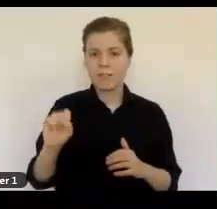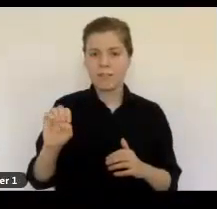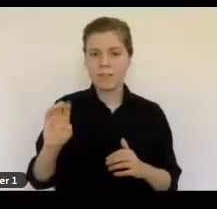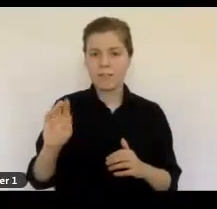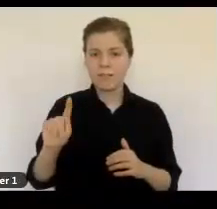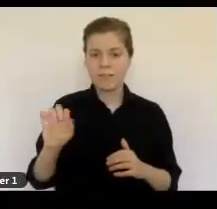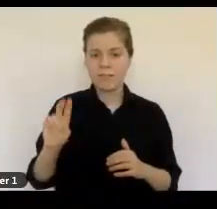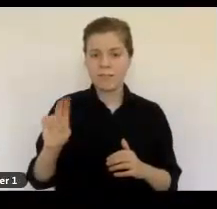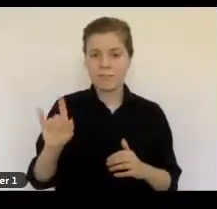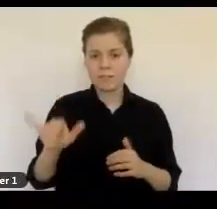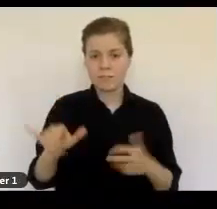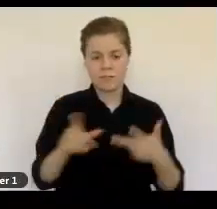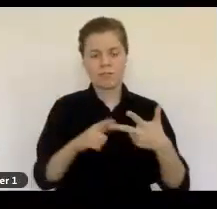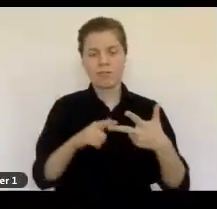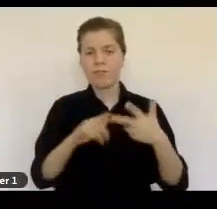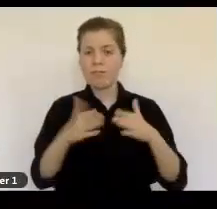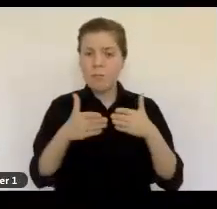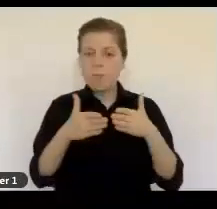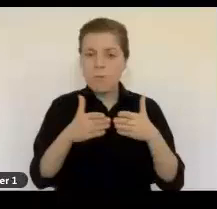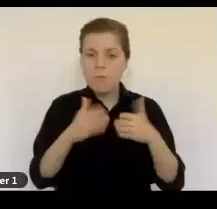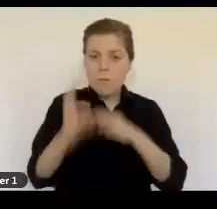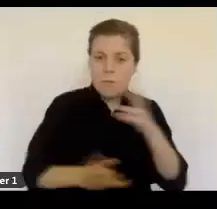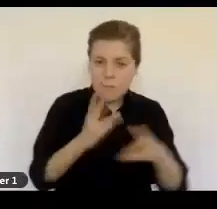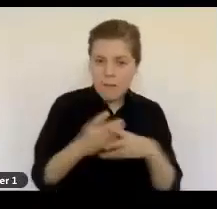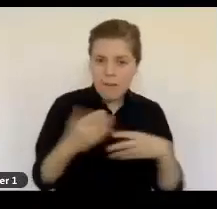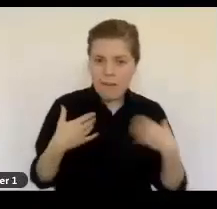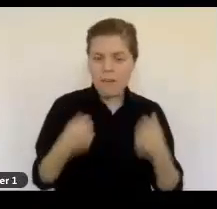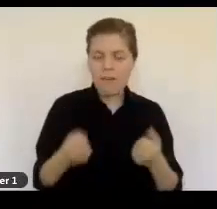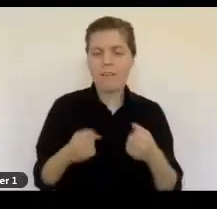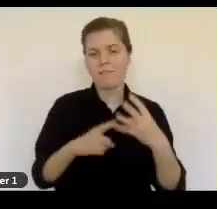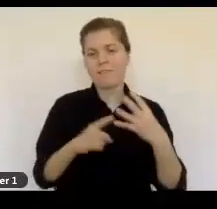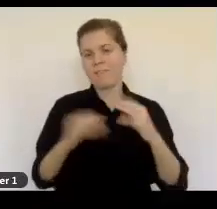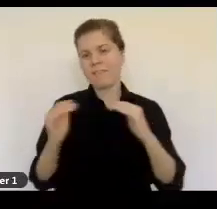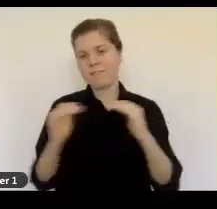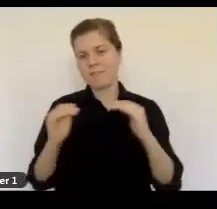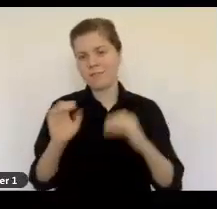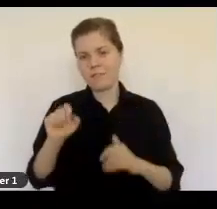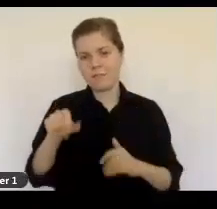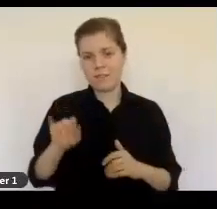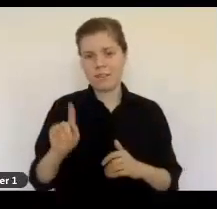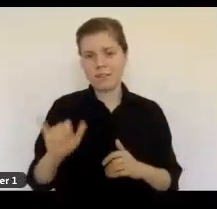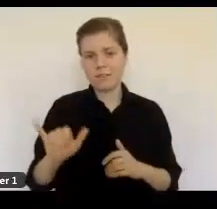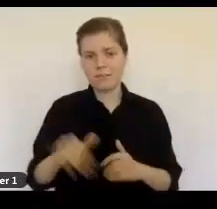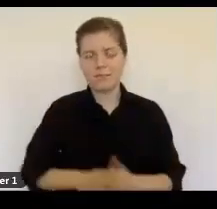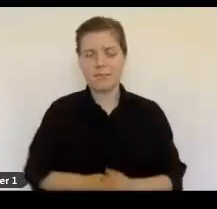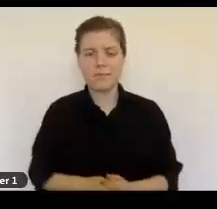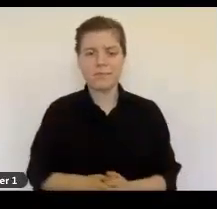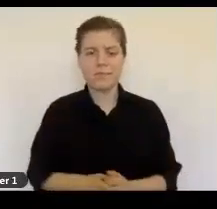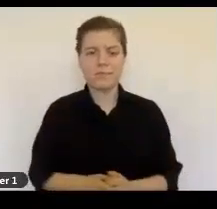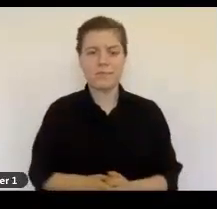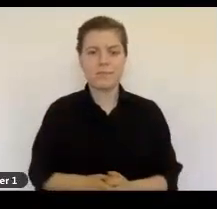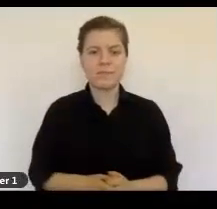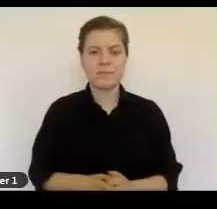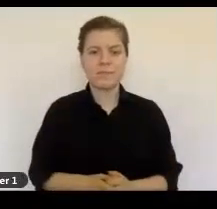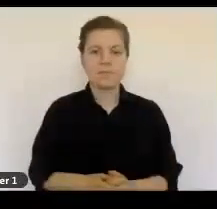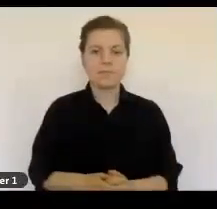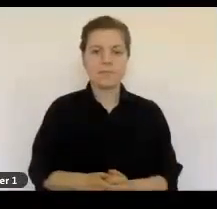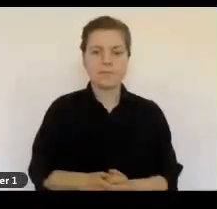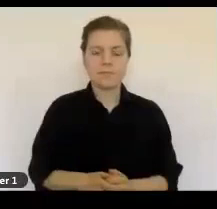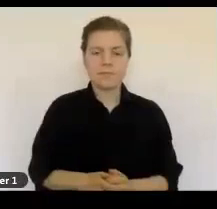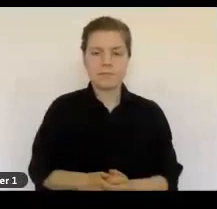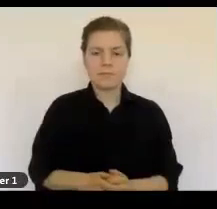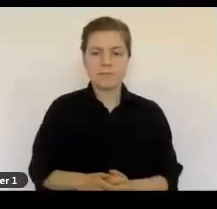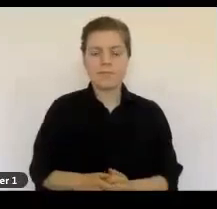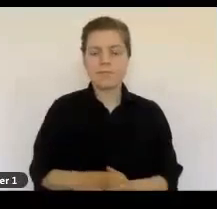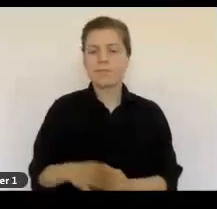Indigenous health, intersectional approaches, and global health. Now, just stepping back a bit, one thing